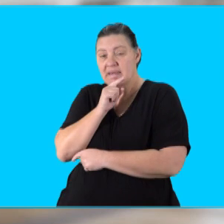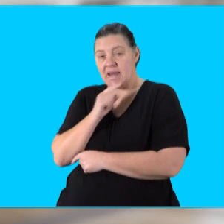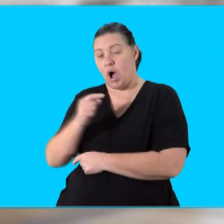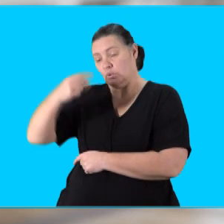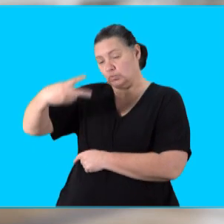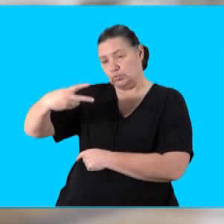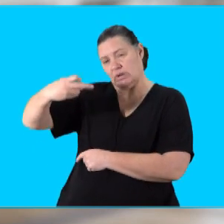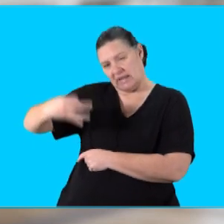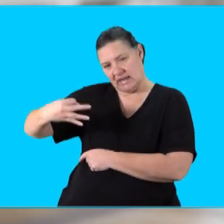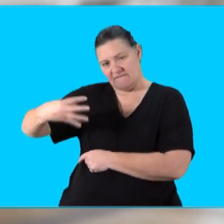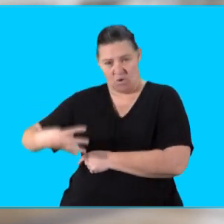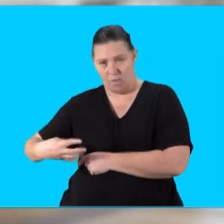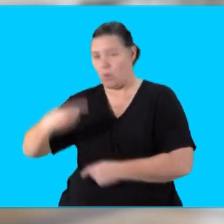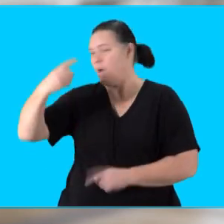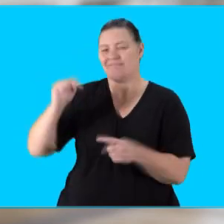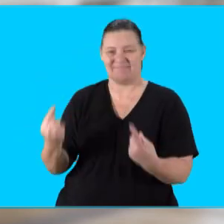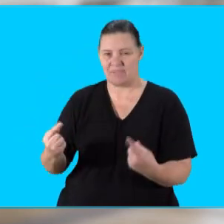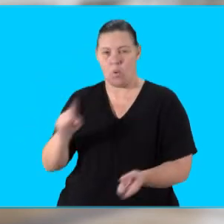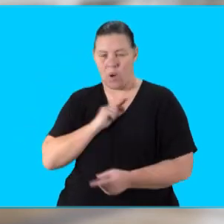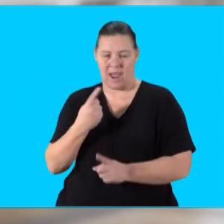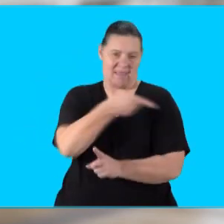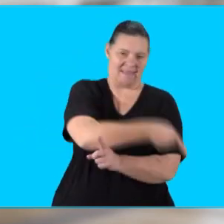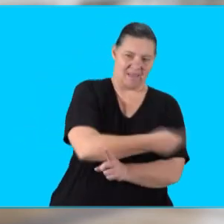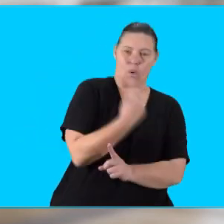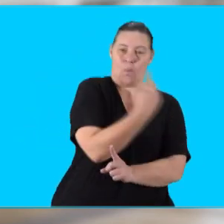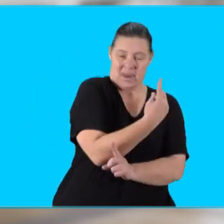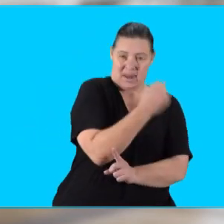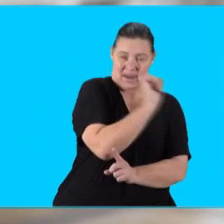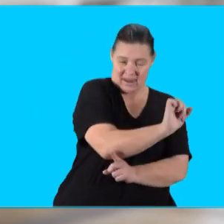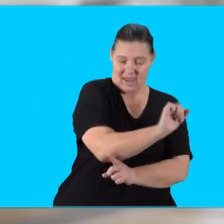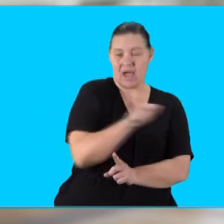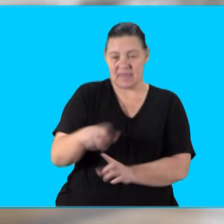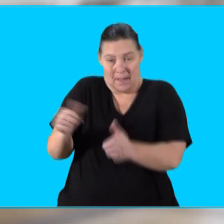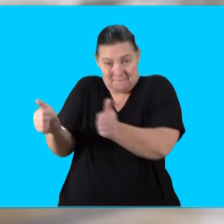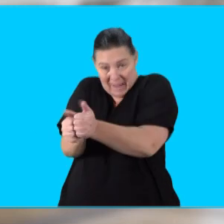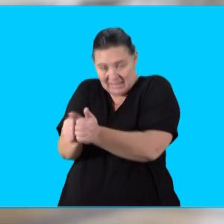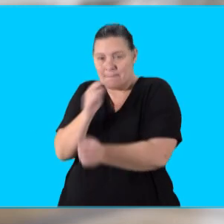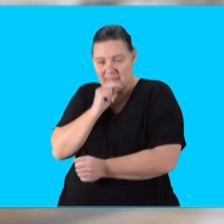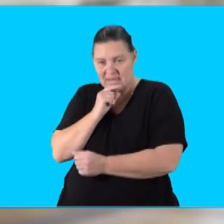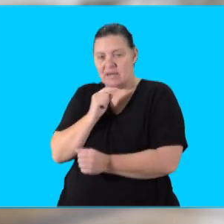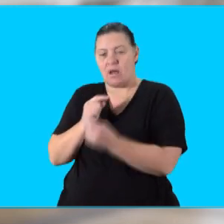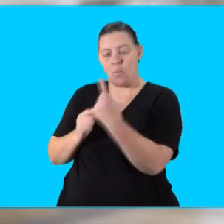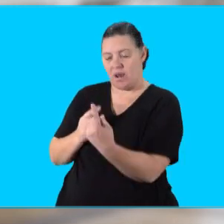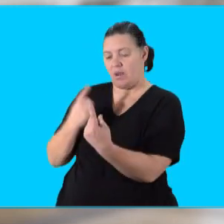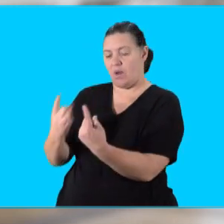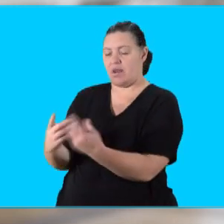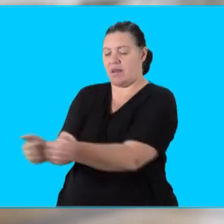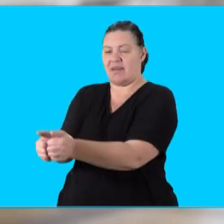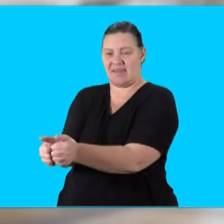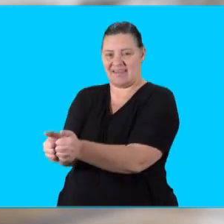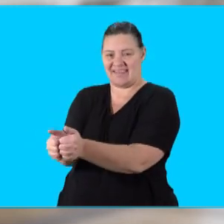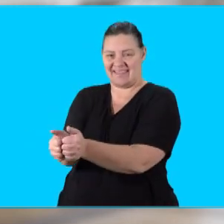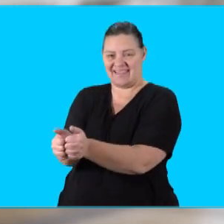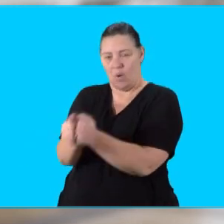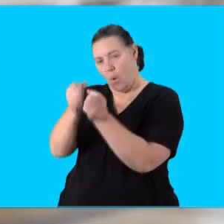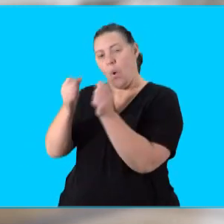and more. It cannot be 1 because now we are referring to a partnership. A partnership consists of partners, and partners may own the